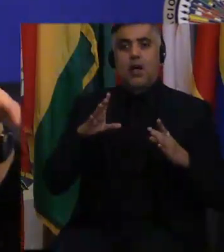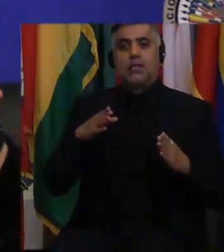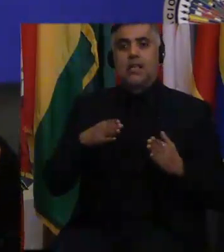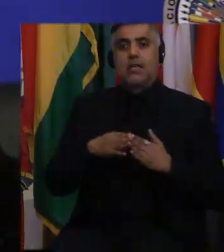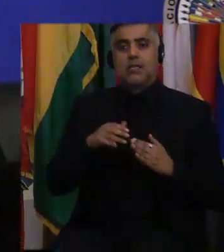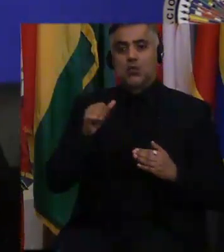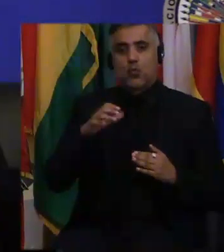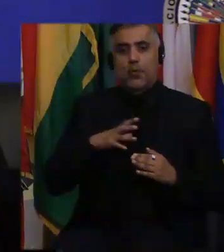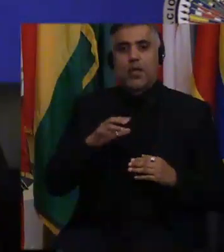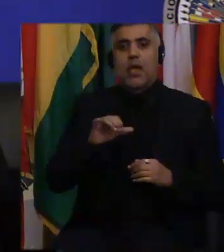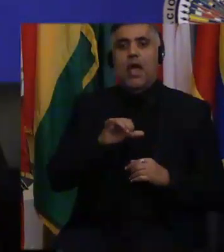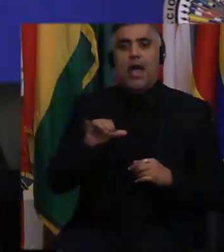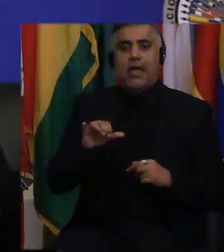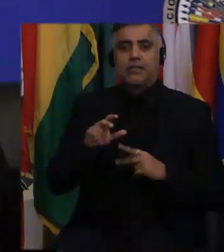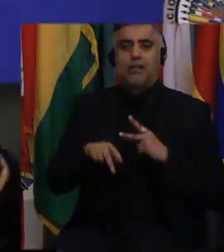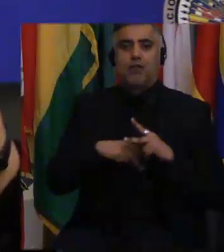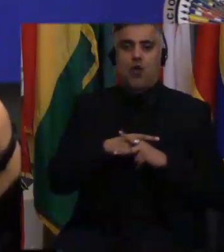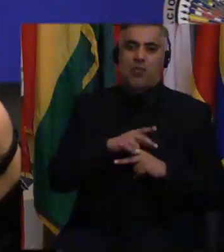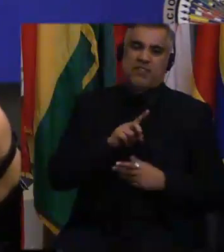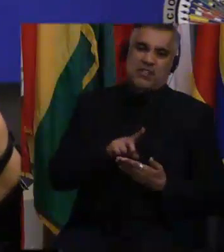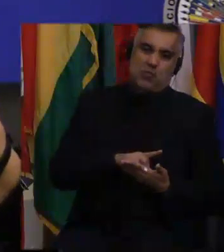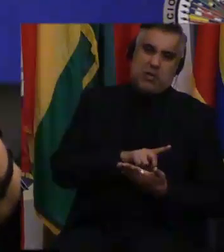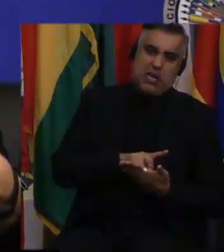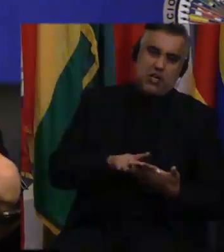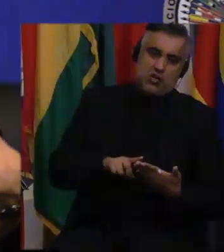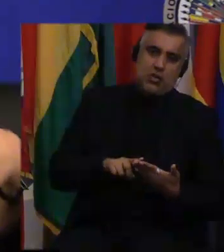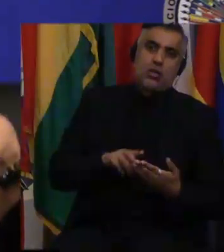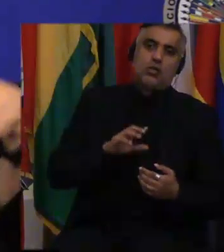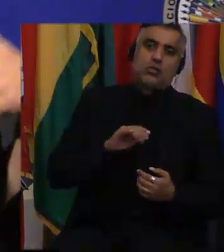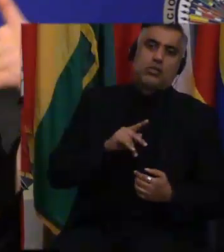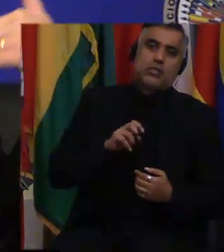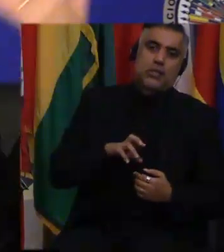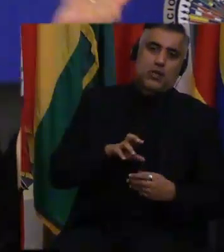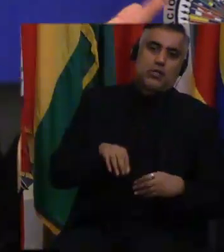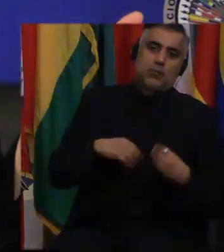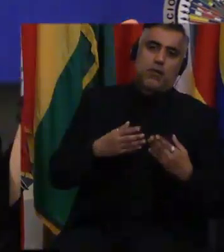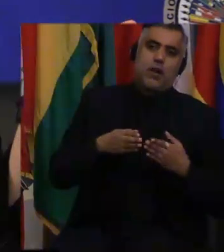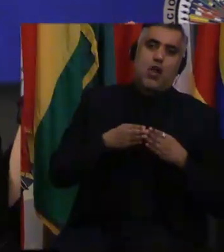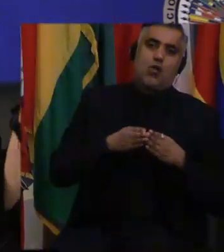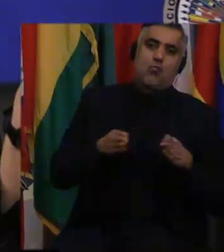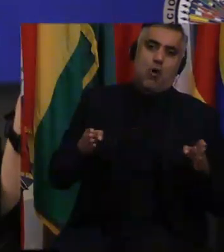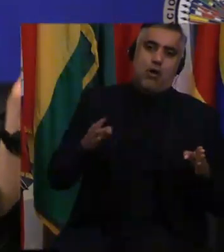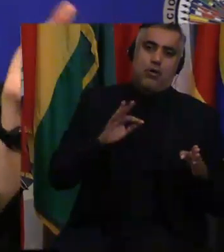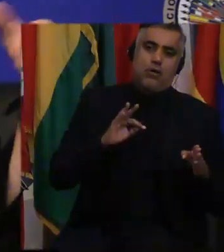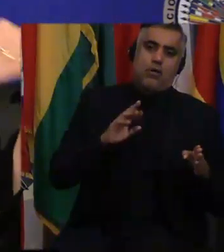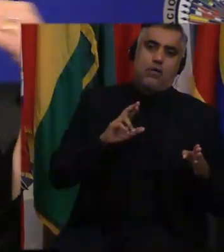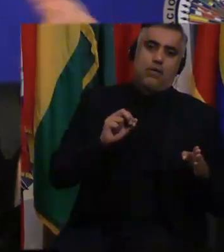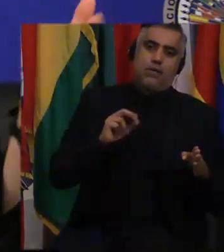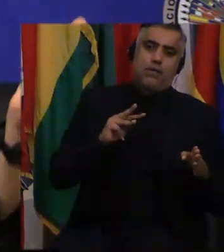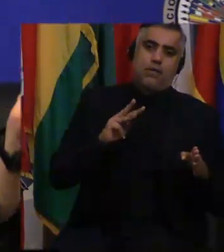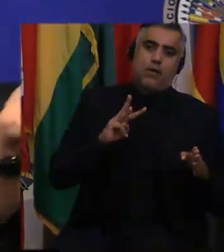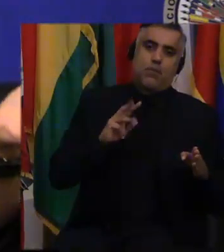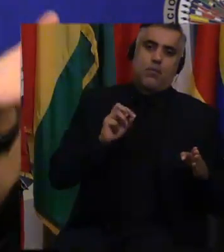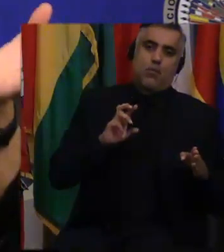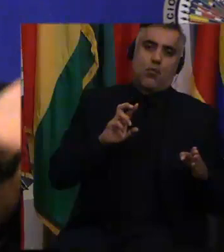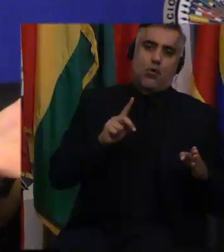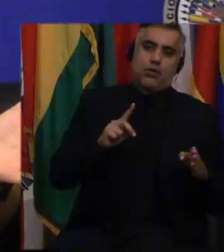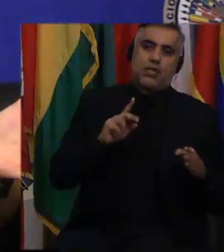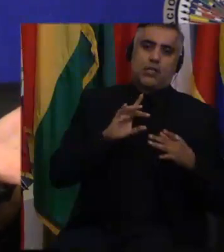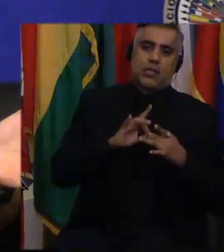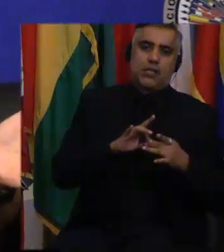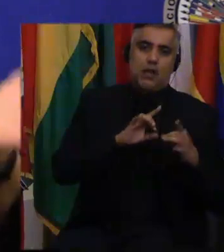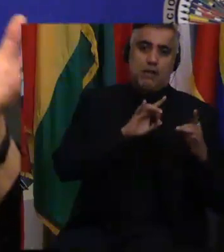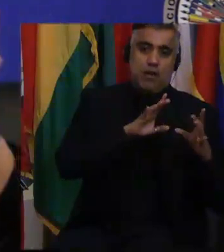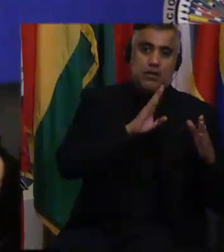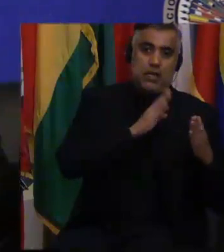women as a form of discrimination. So CEDAW is providing a broader framework that is clearly connecting